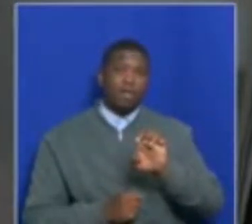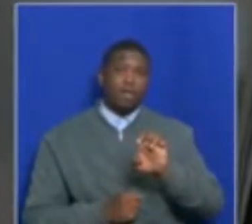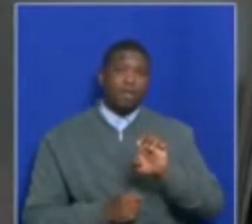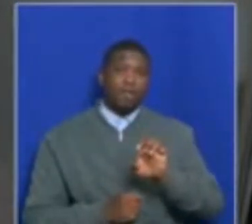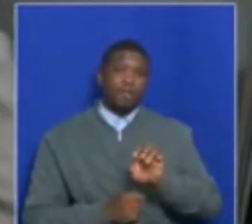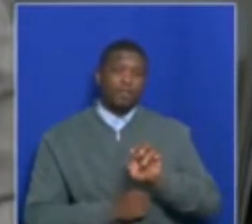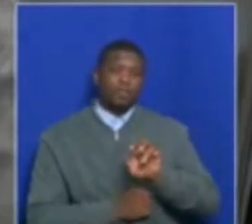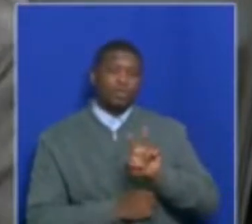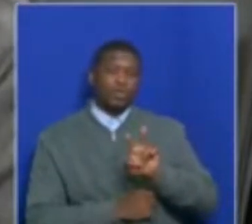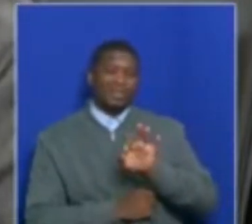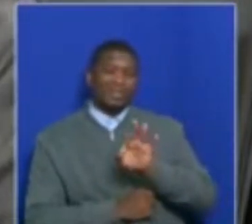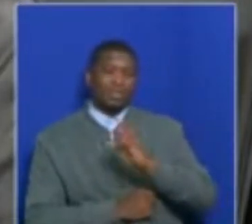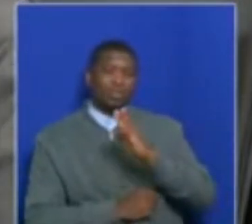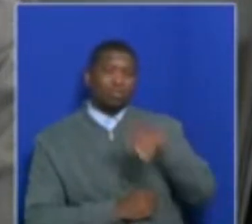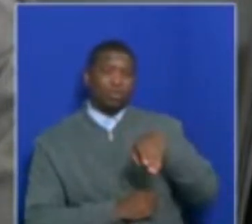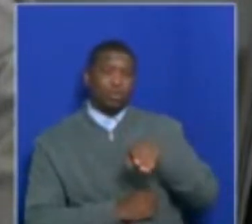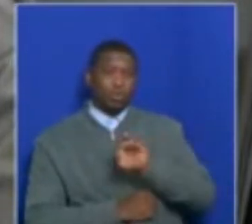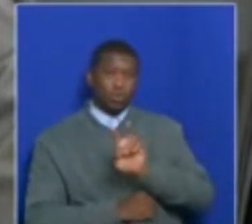23/2